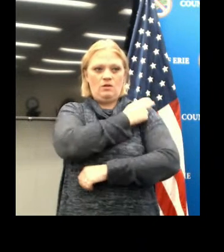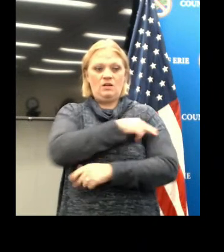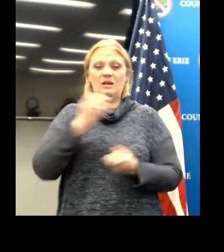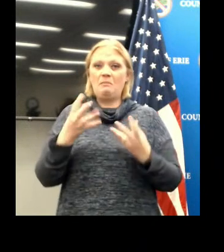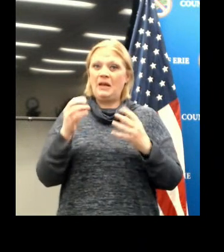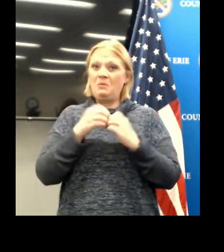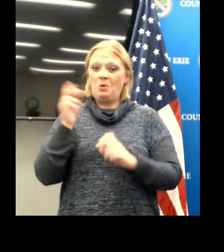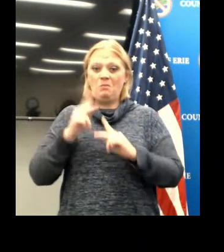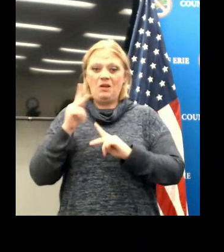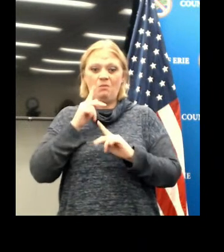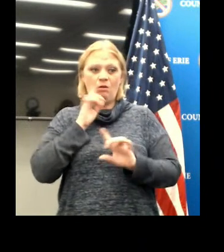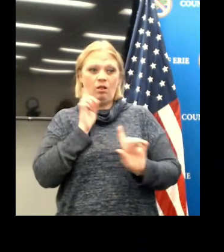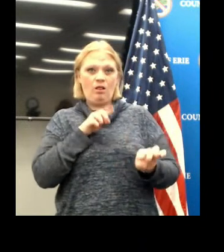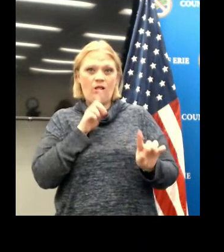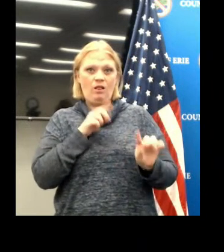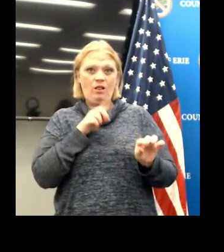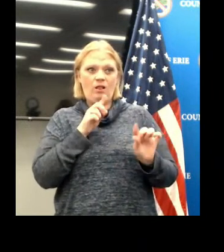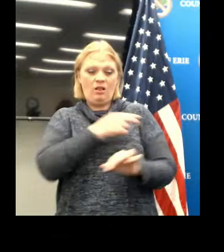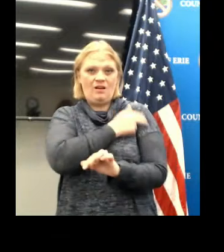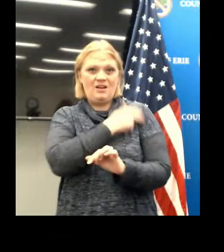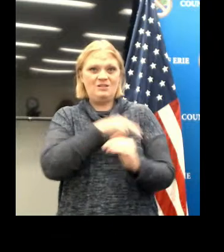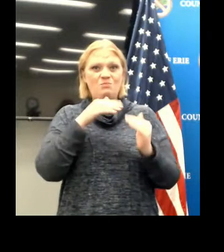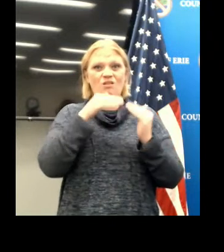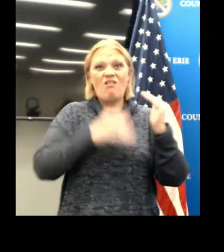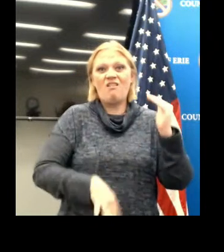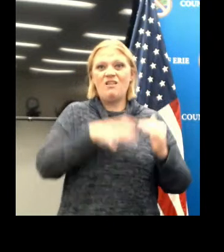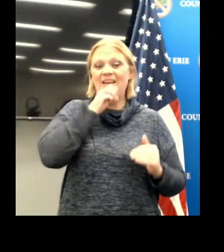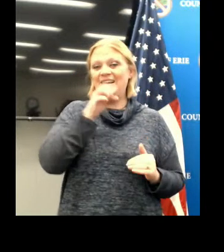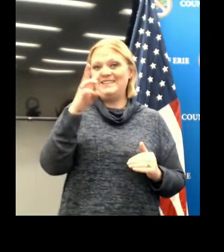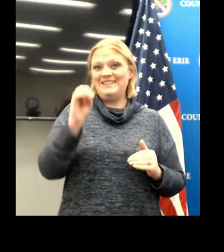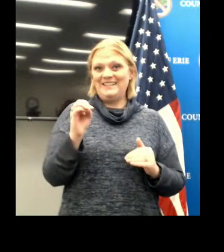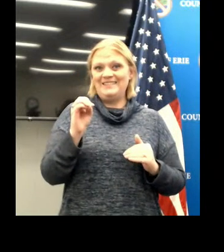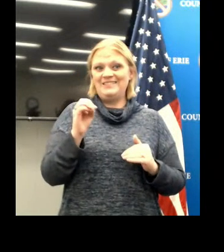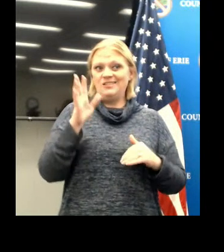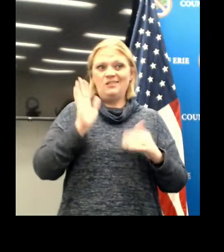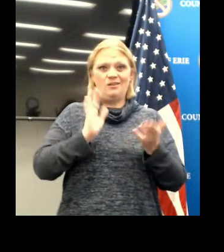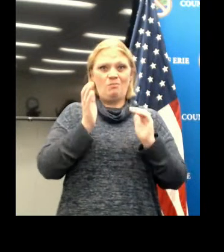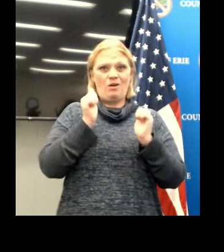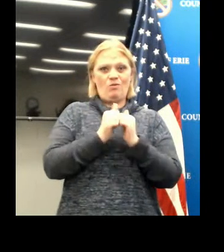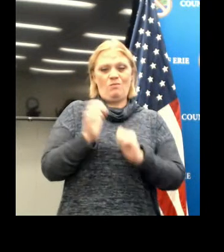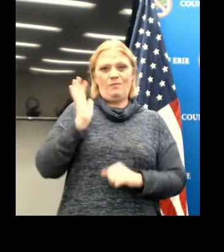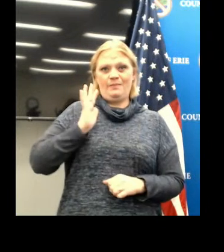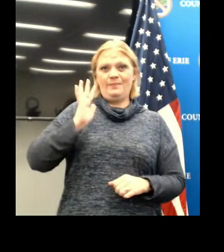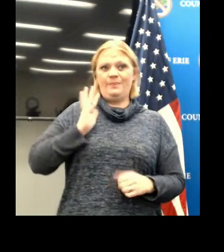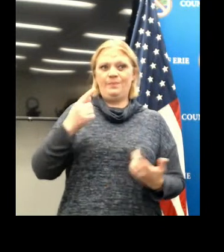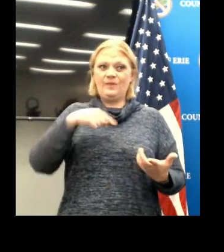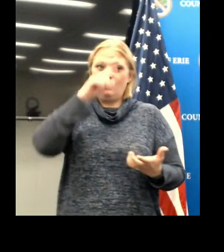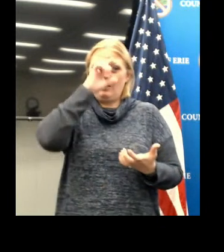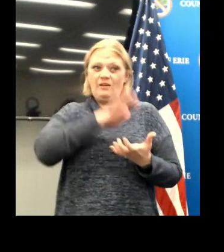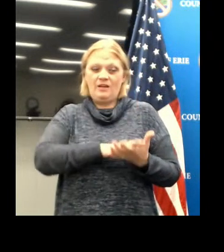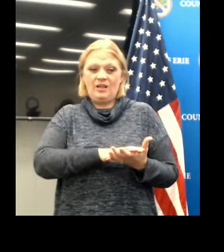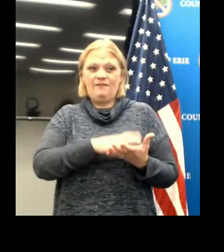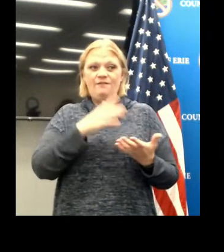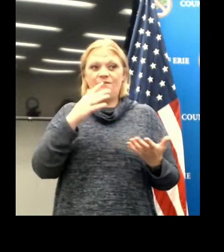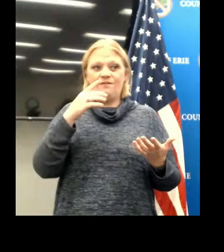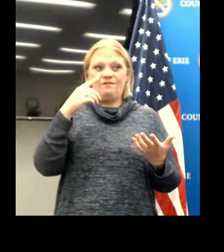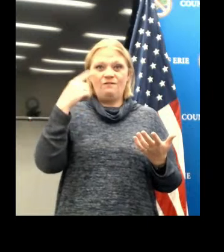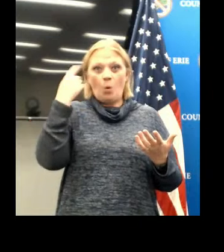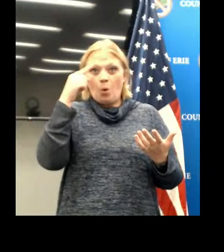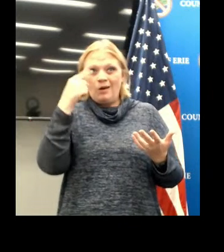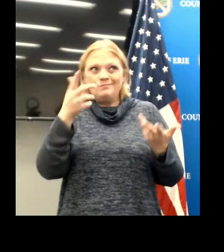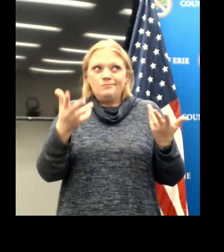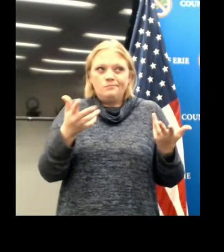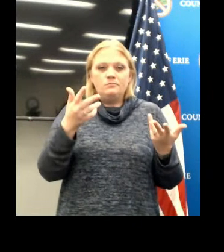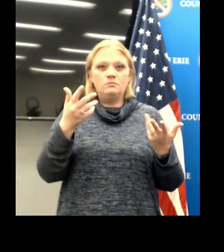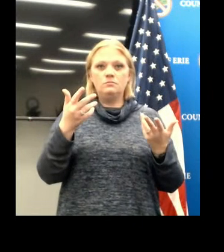to the hospital now who are under the age of 60 than there were early in the outbreak. We believe it's because there are things that are